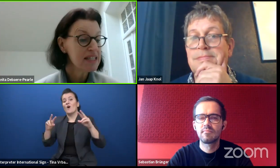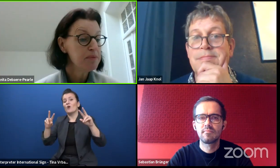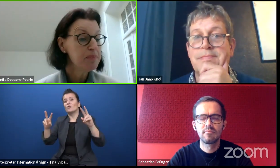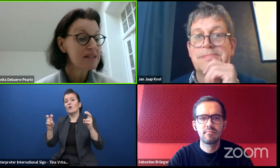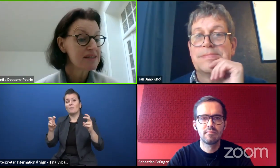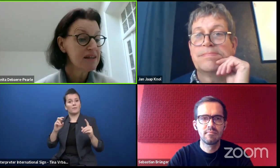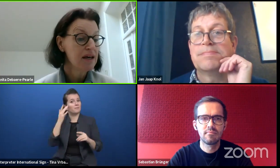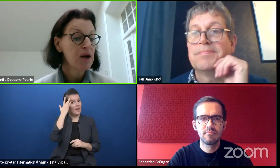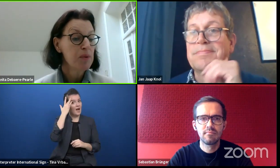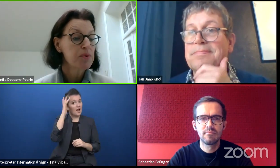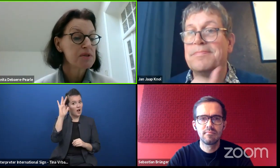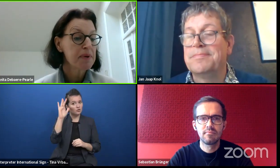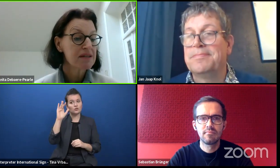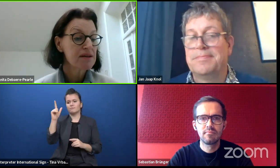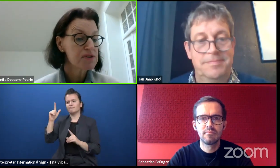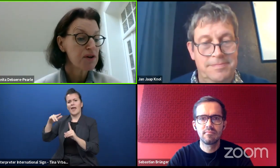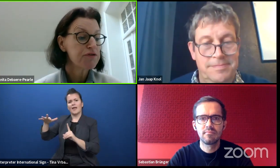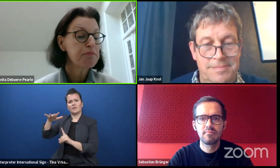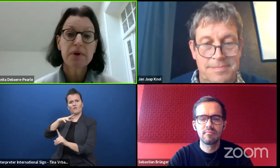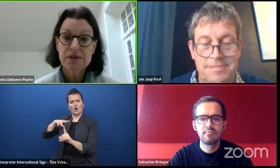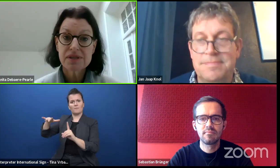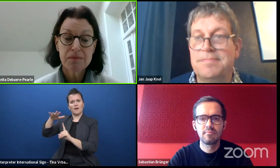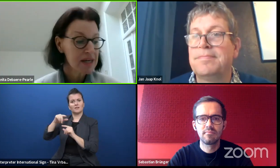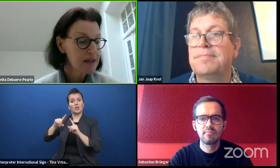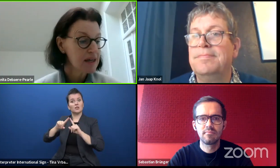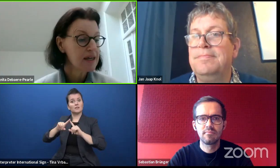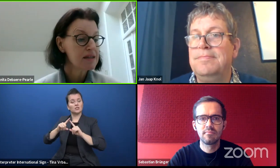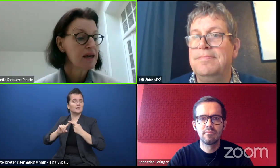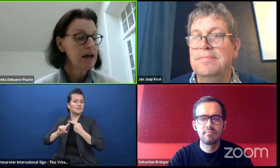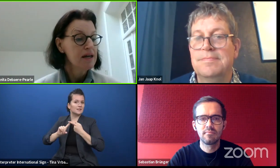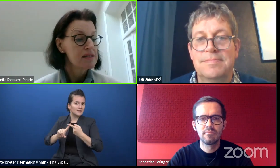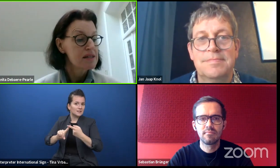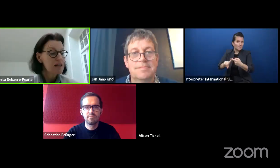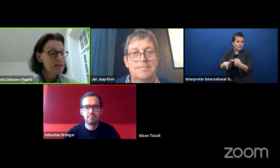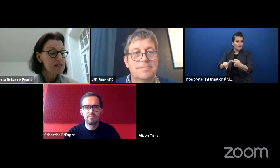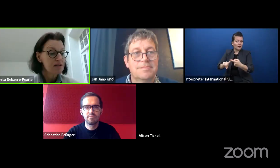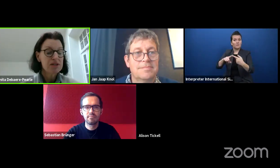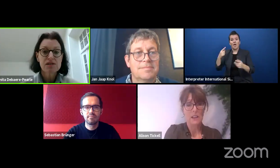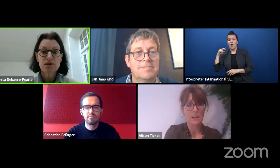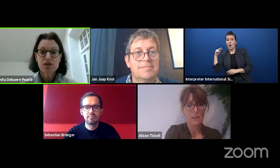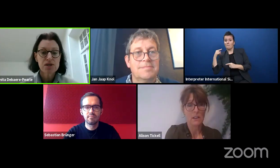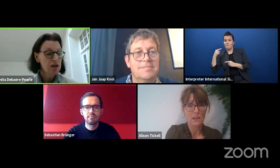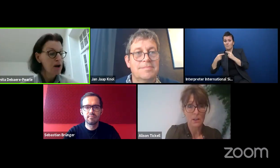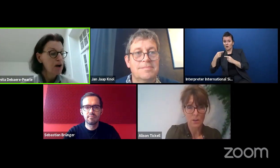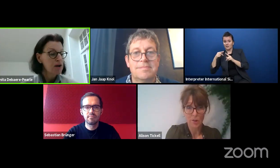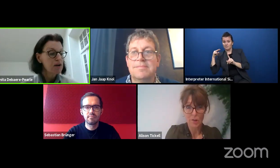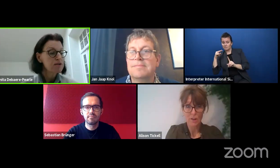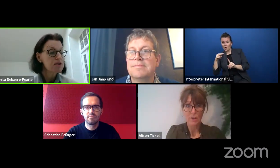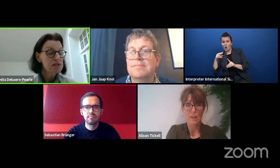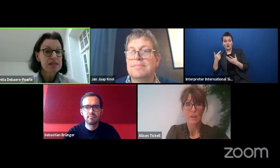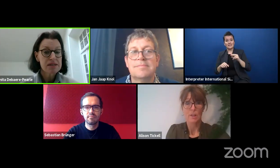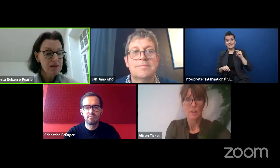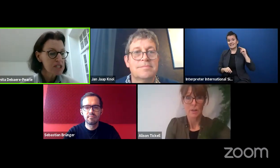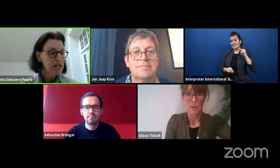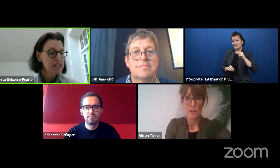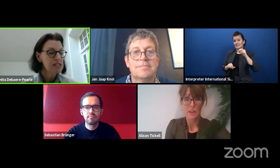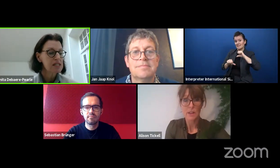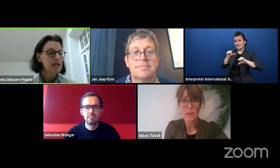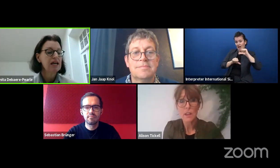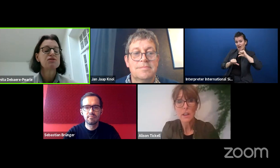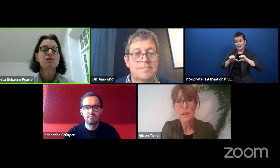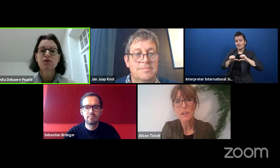Sustainability, Perspectives of Policymaking, Science and Research, Culture System